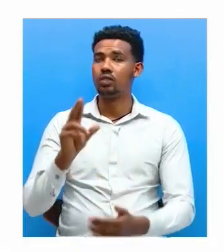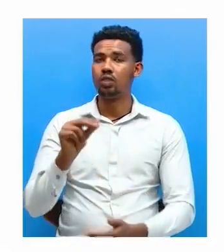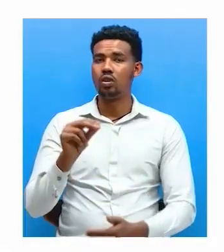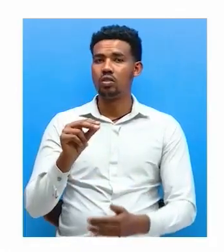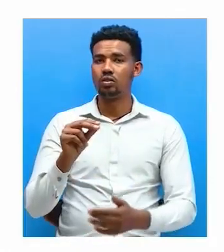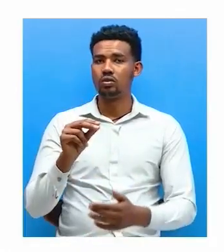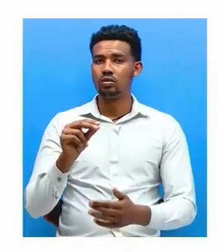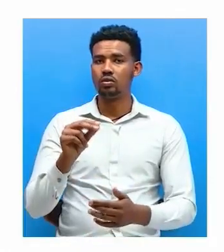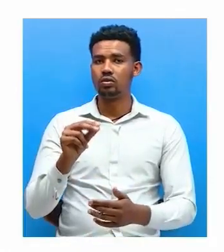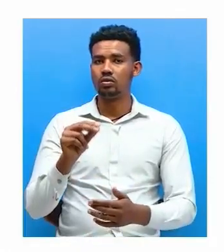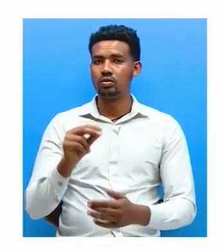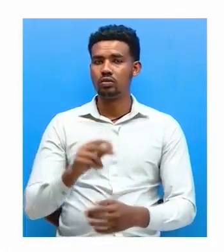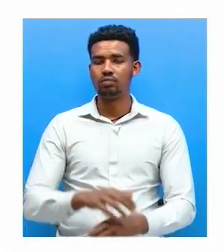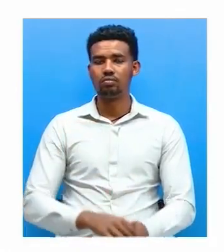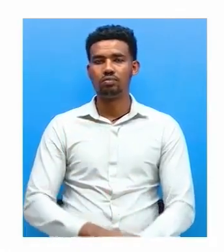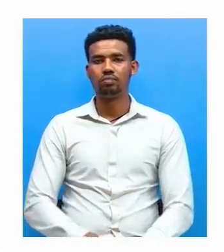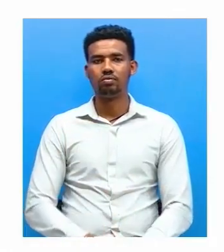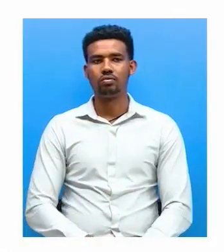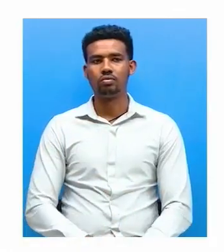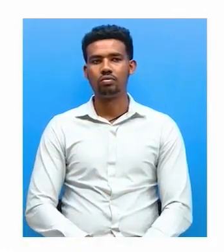the right